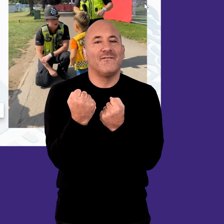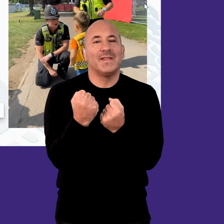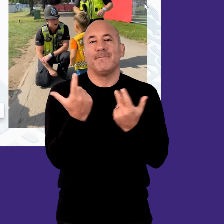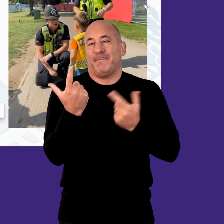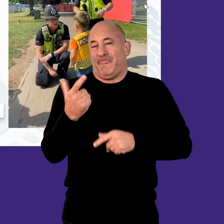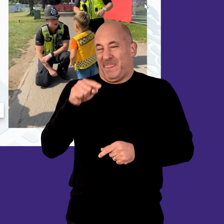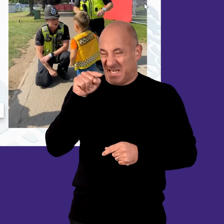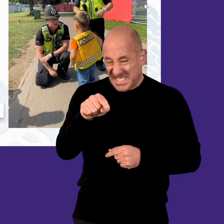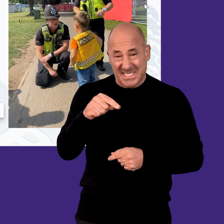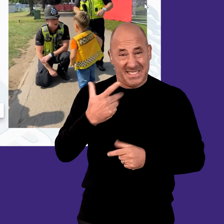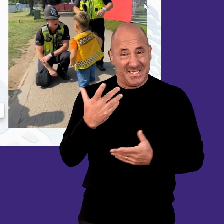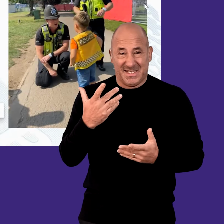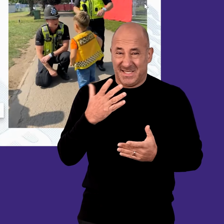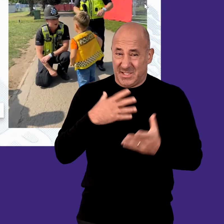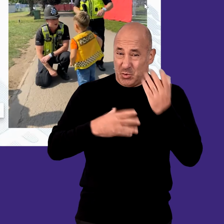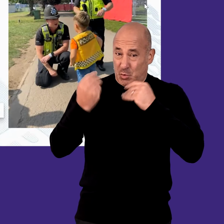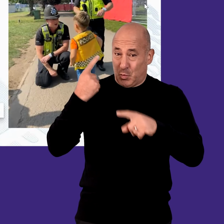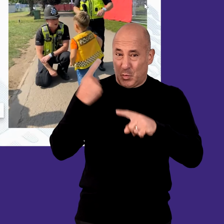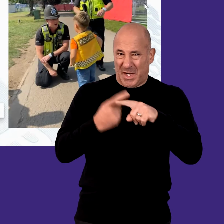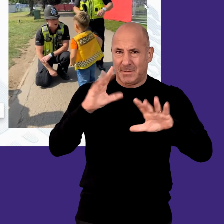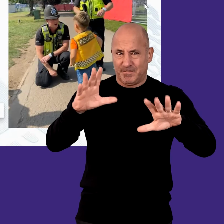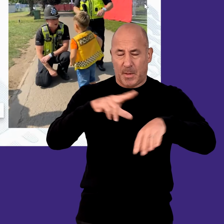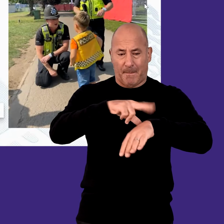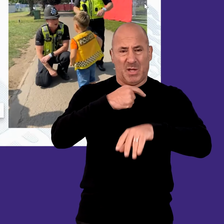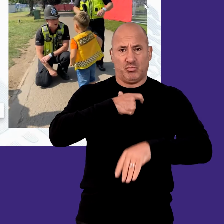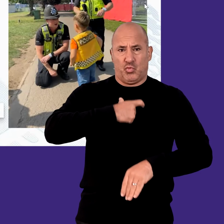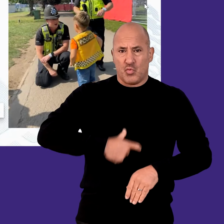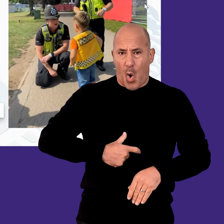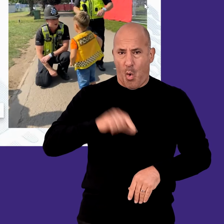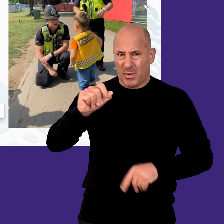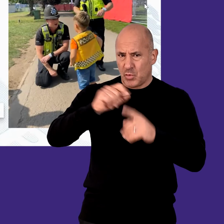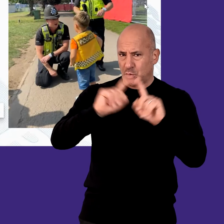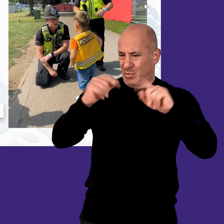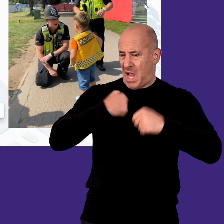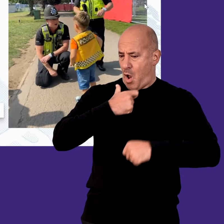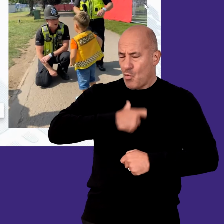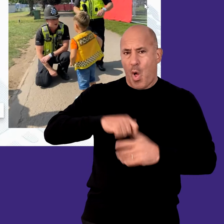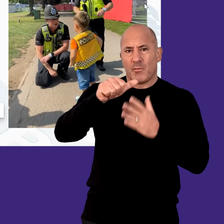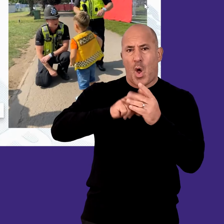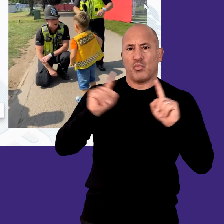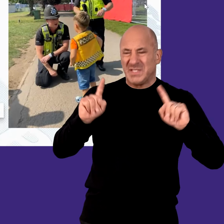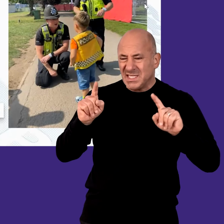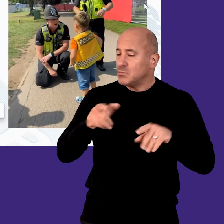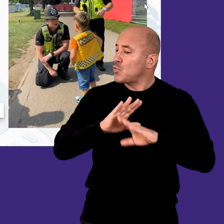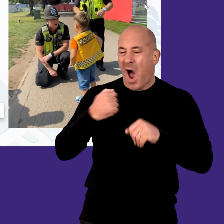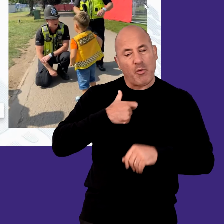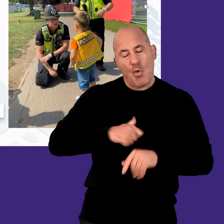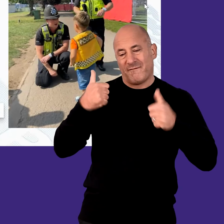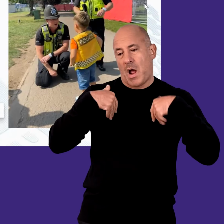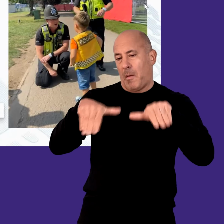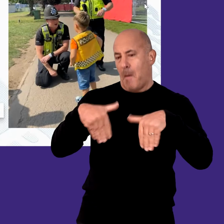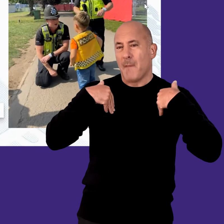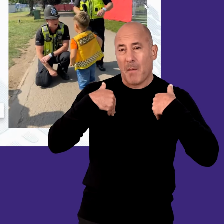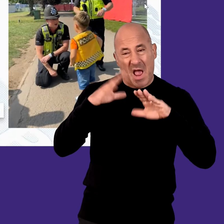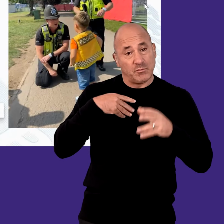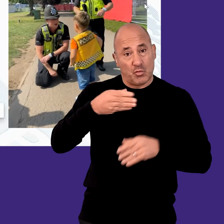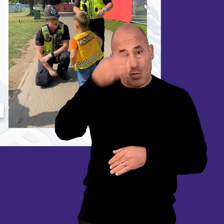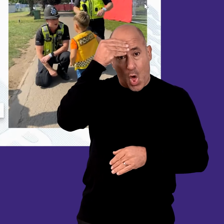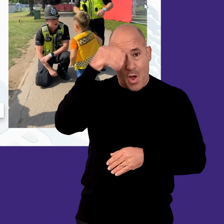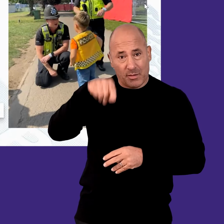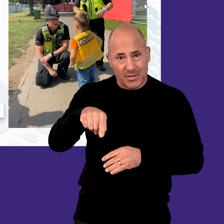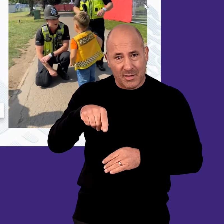still take responsibility. And I think we needed and we learned quite quickly the establishing of what the police's role